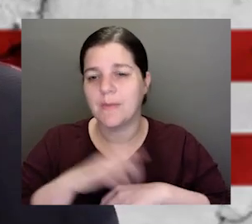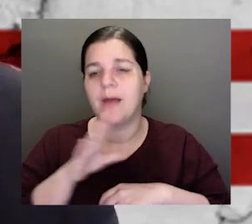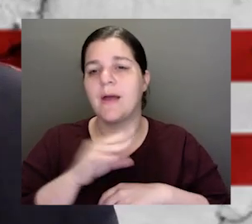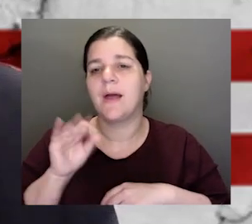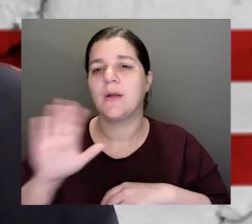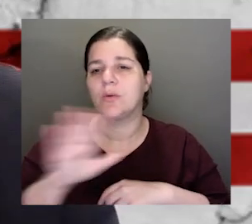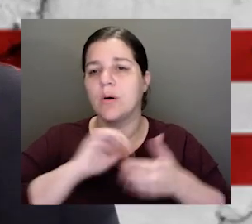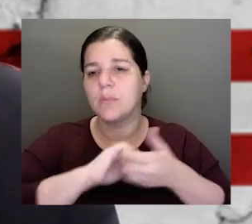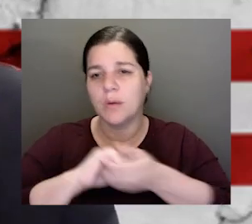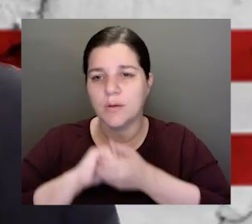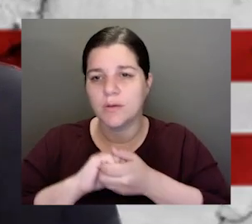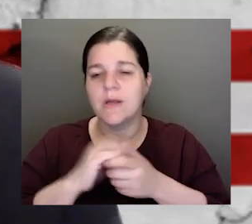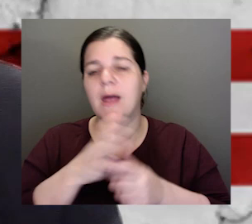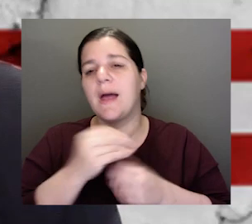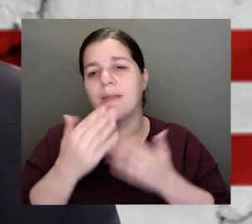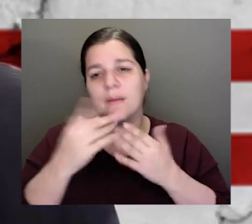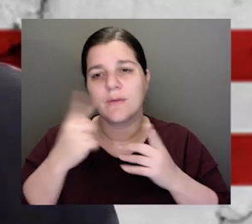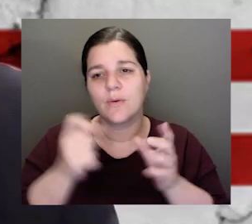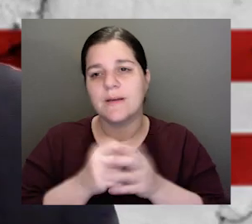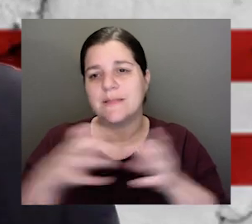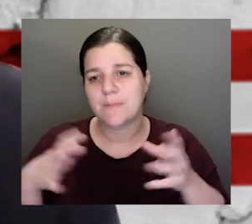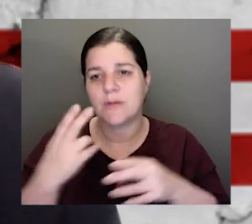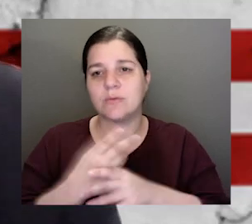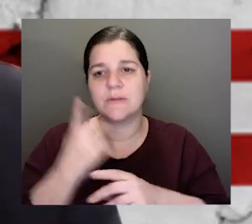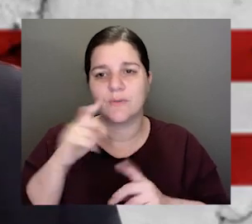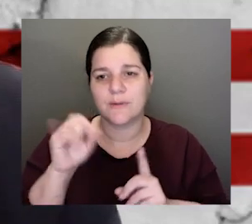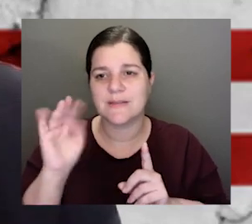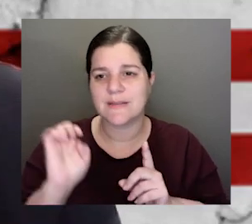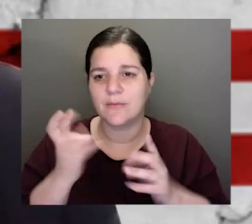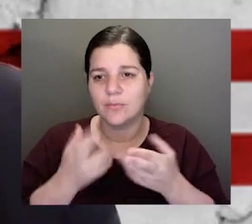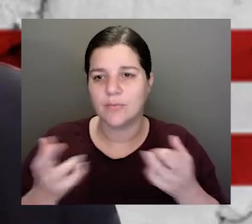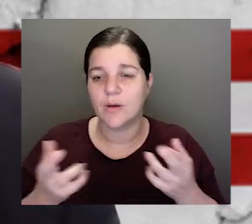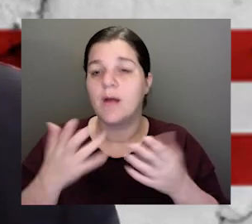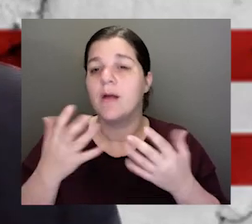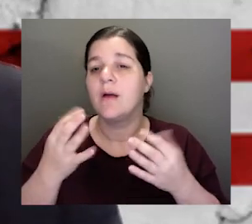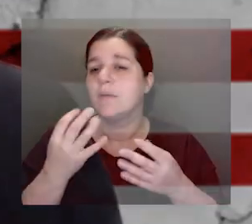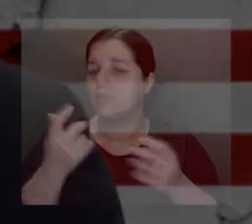in expanding the use of the SAFE resource. You are free to drop, and please take care.